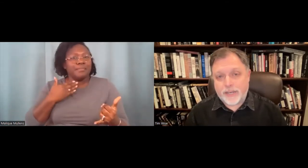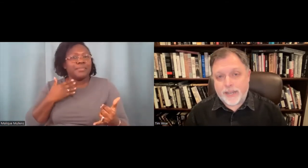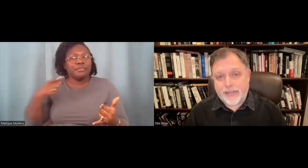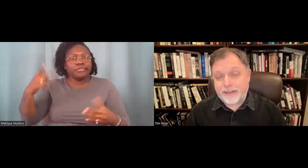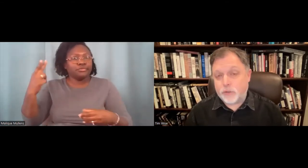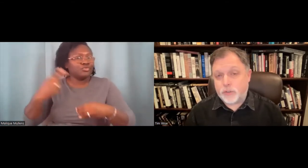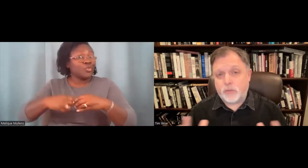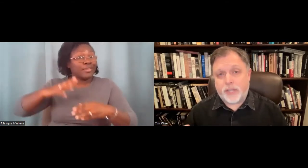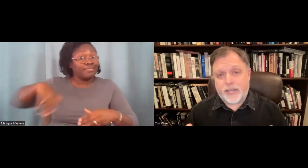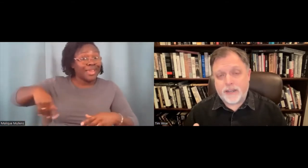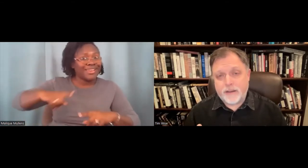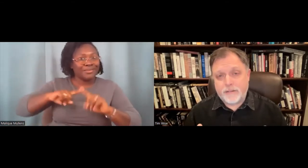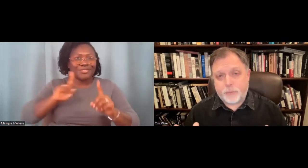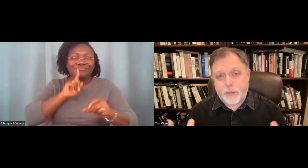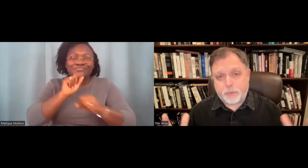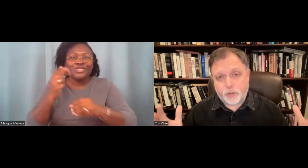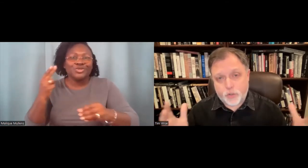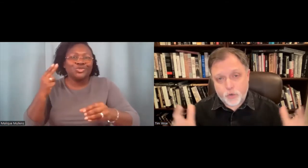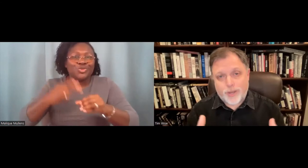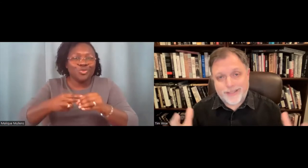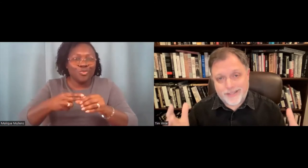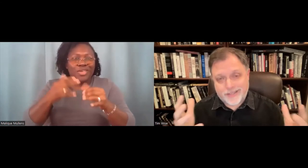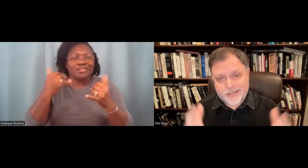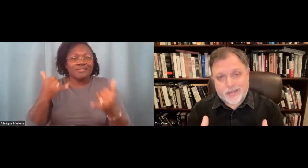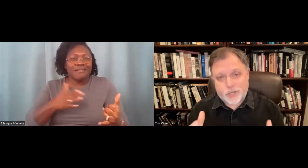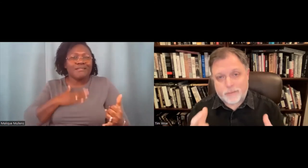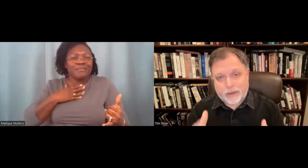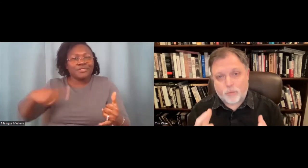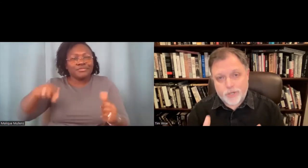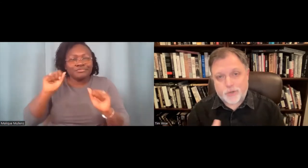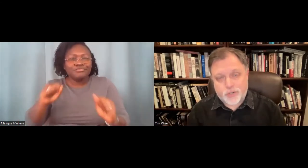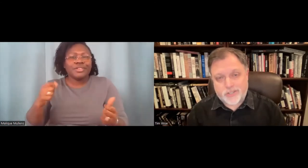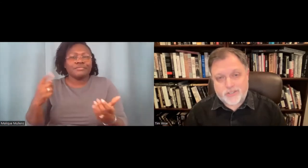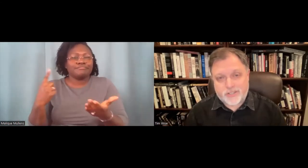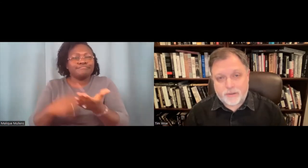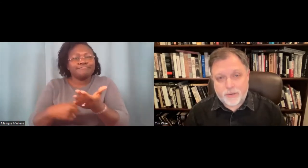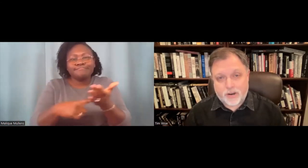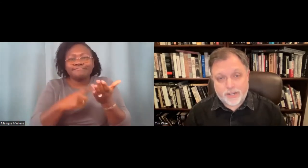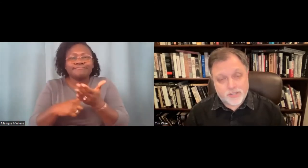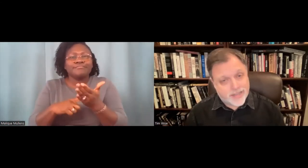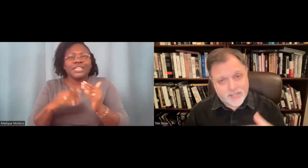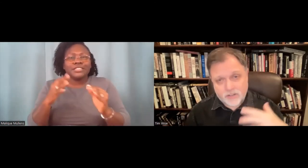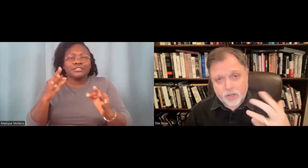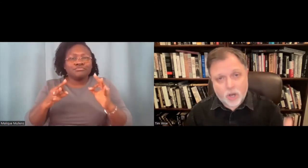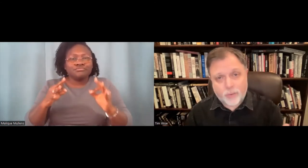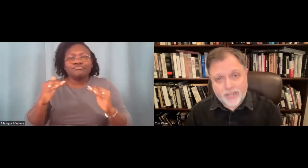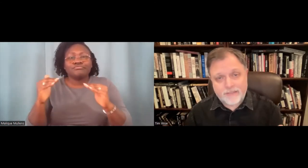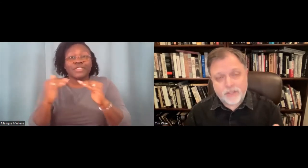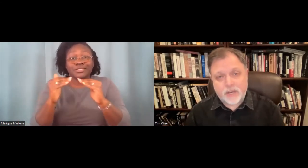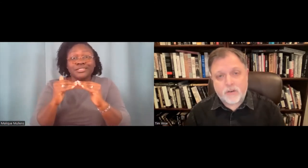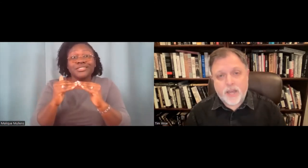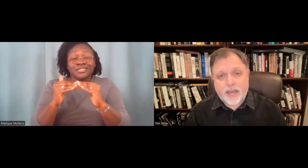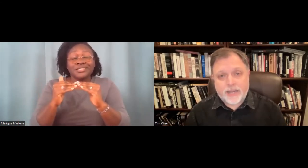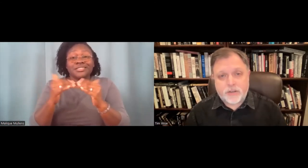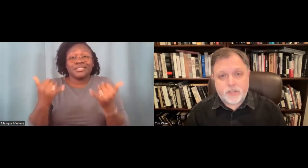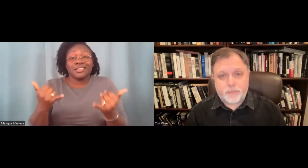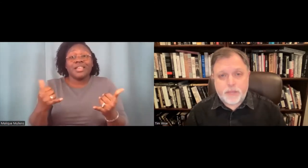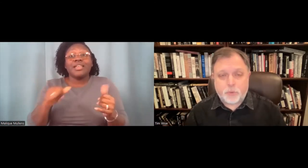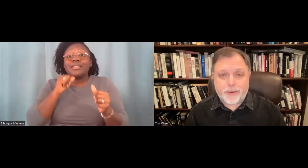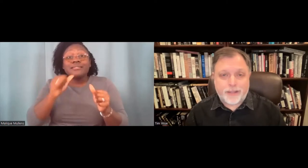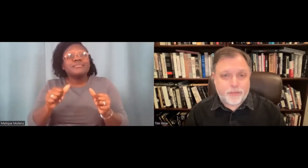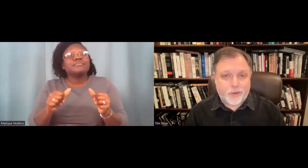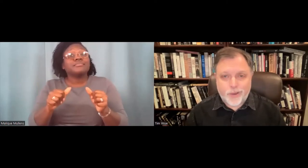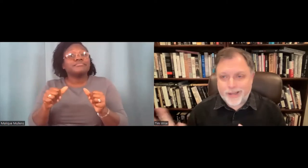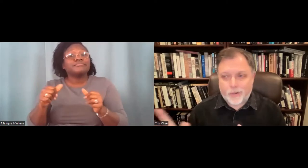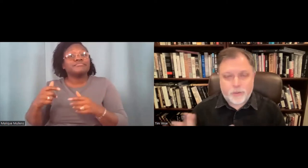never, and never too late for people to join this discussion about racial justice in America. So that is ongoing, even though I know some